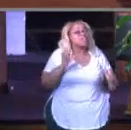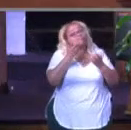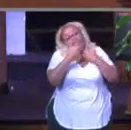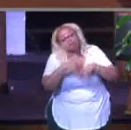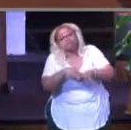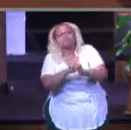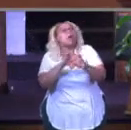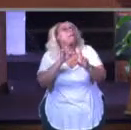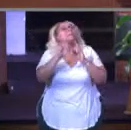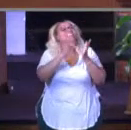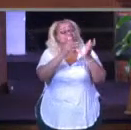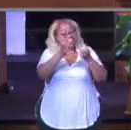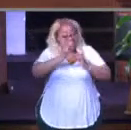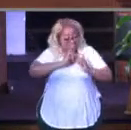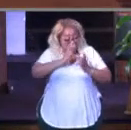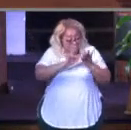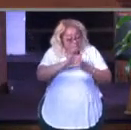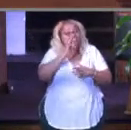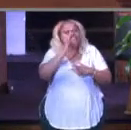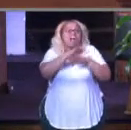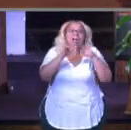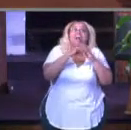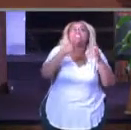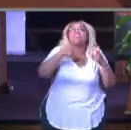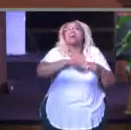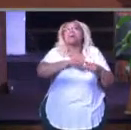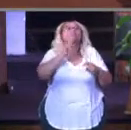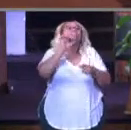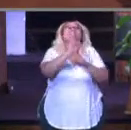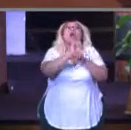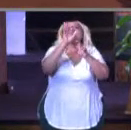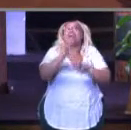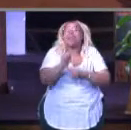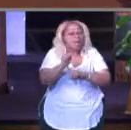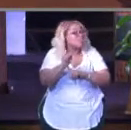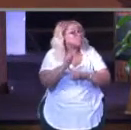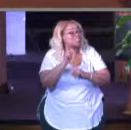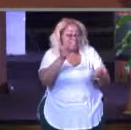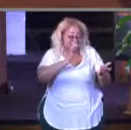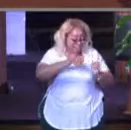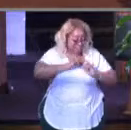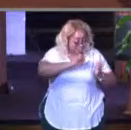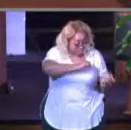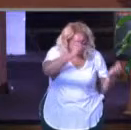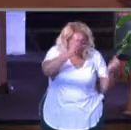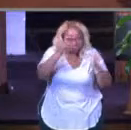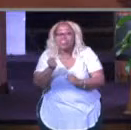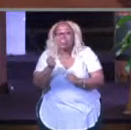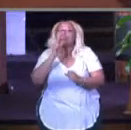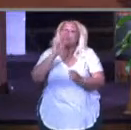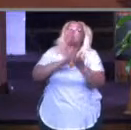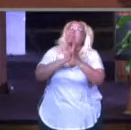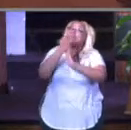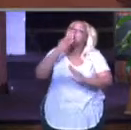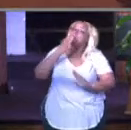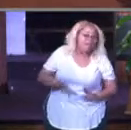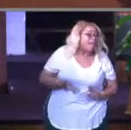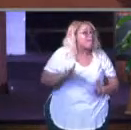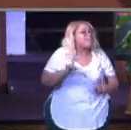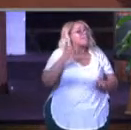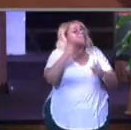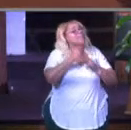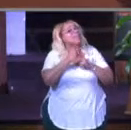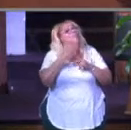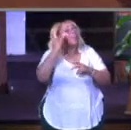work out right. Jesus gave us the Holy Ghost to comfort us when it doesn't work out right, to strengthen us when the times are bad, to keep us when